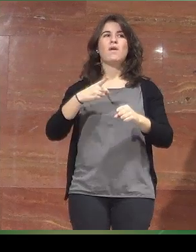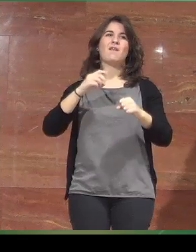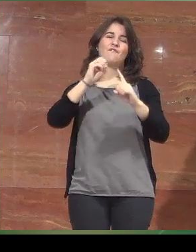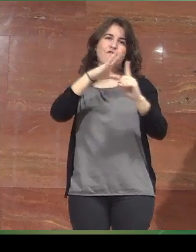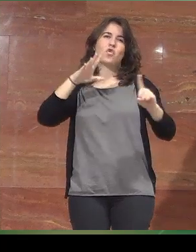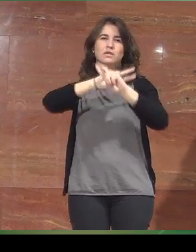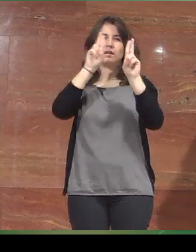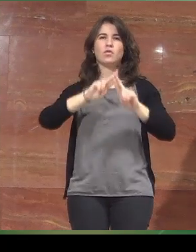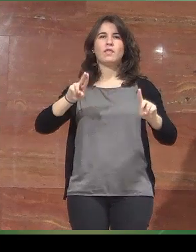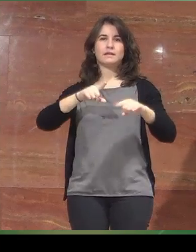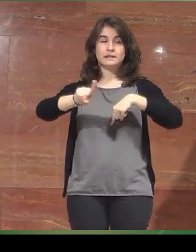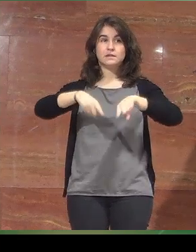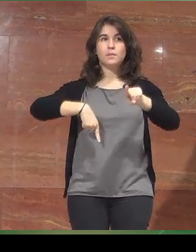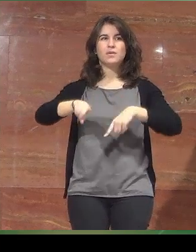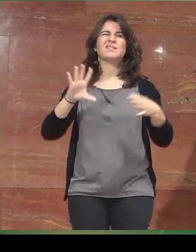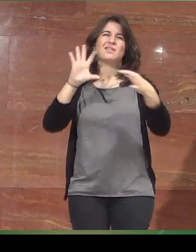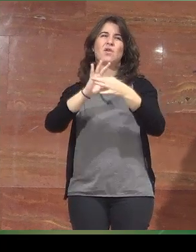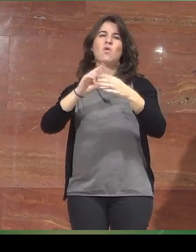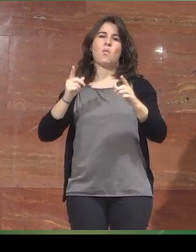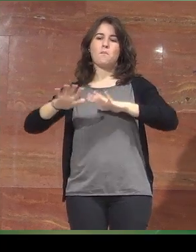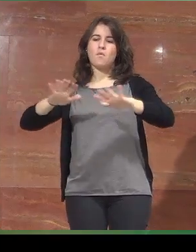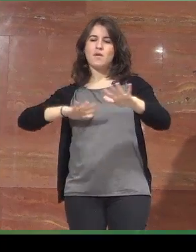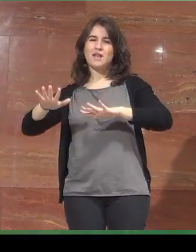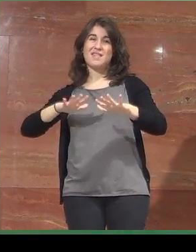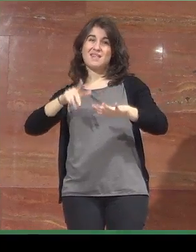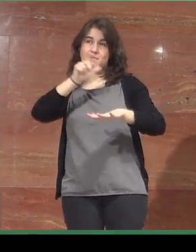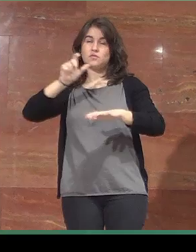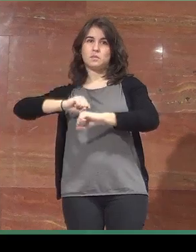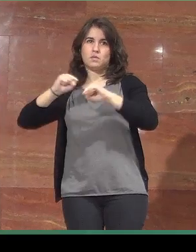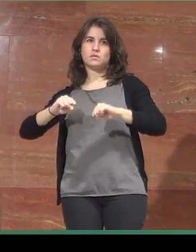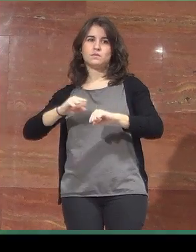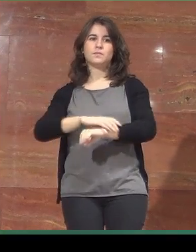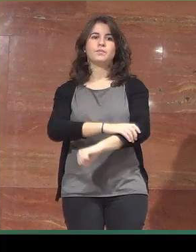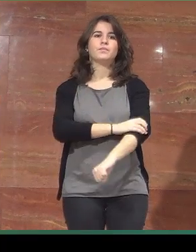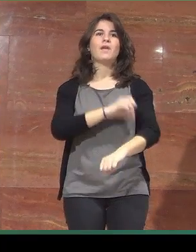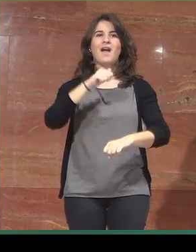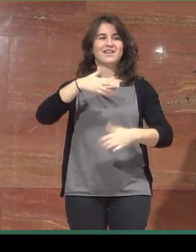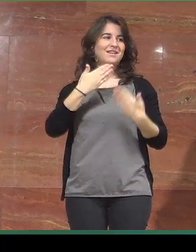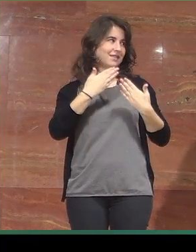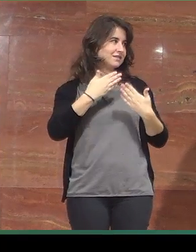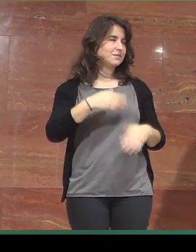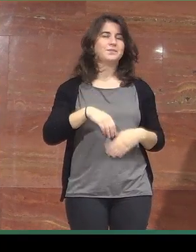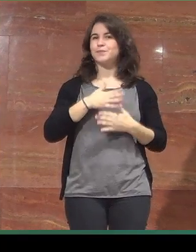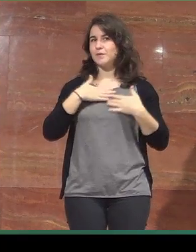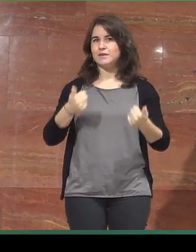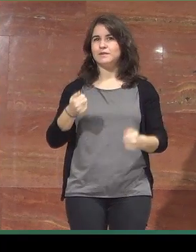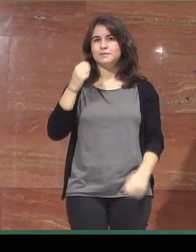lo relacionado a implicaciones de movilidad de la población que envejece. Ann, gracias. Cuando quieras.